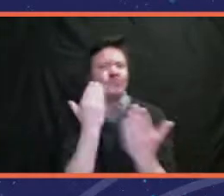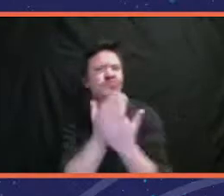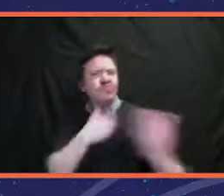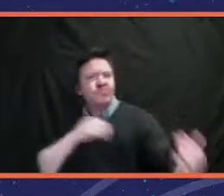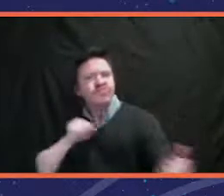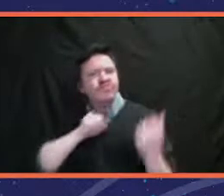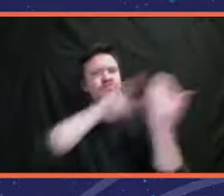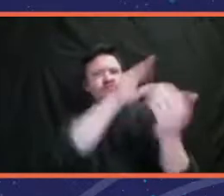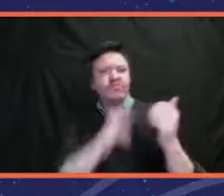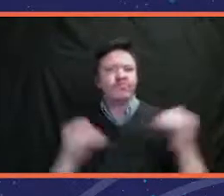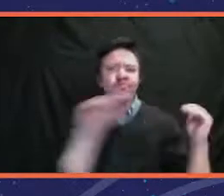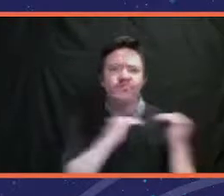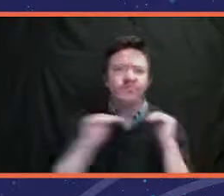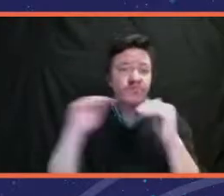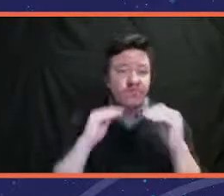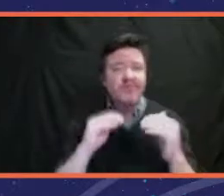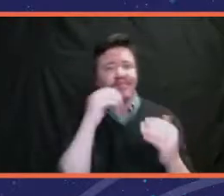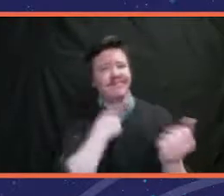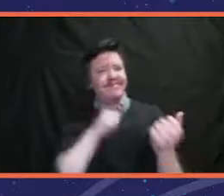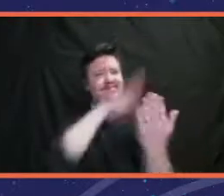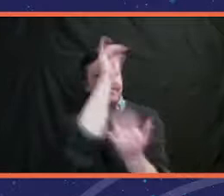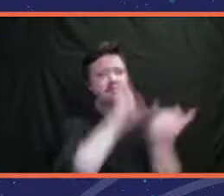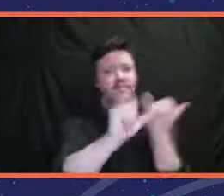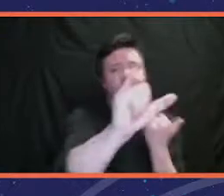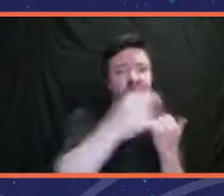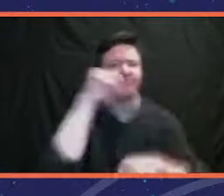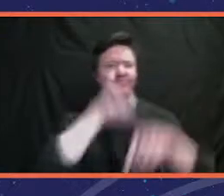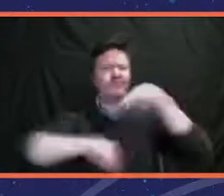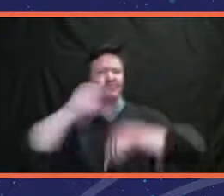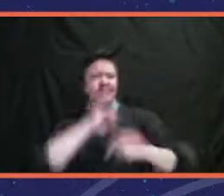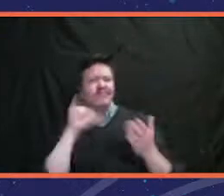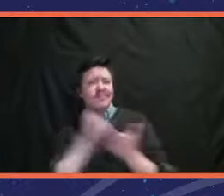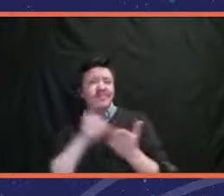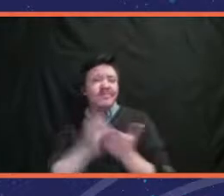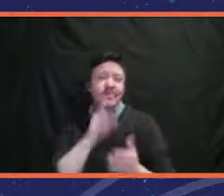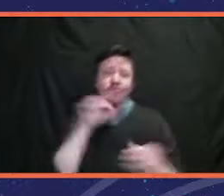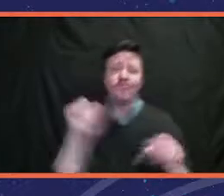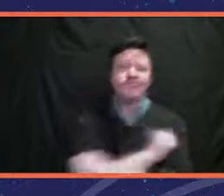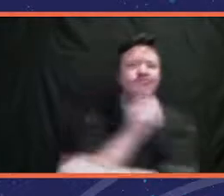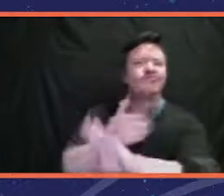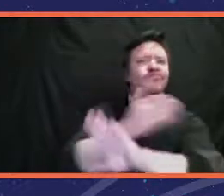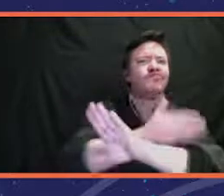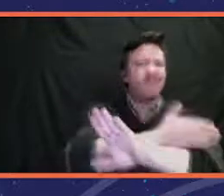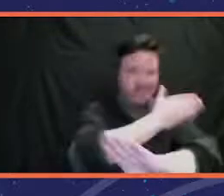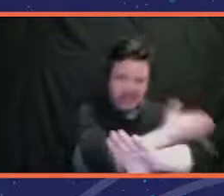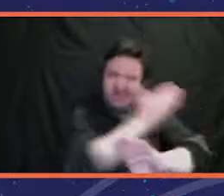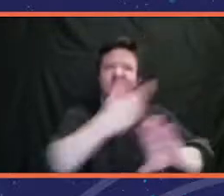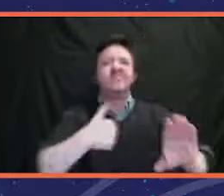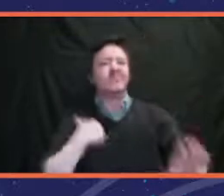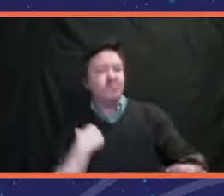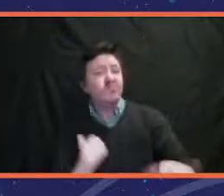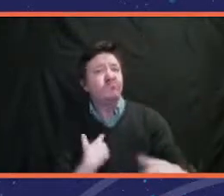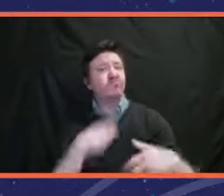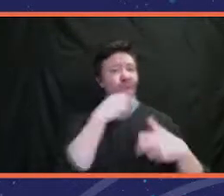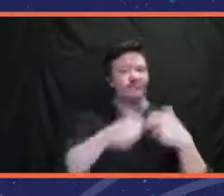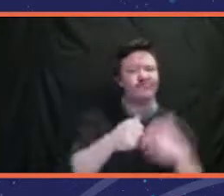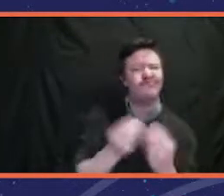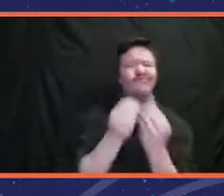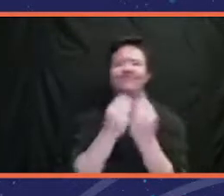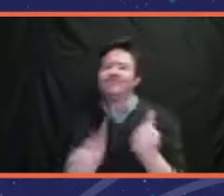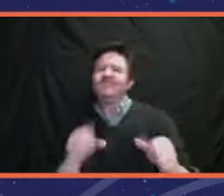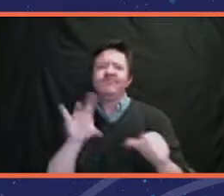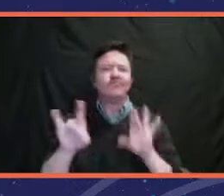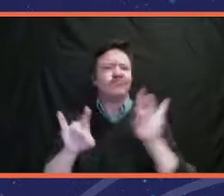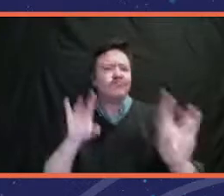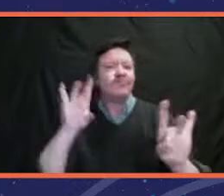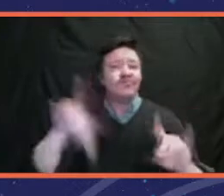we're never back, we're never. They say it get worse, but we get better. Ain't a problem without a solution. Never been a better